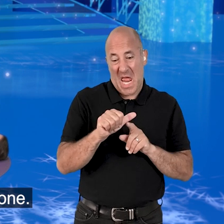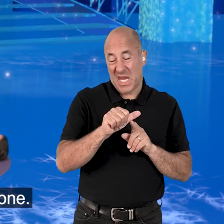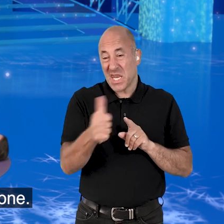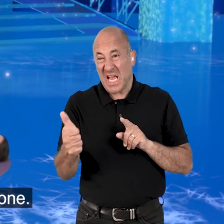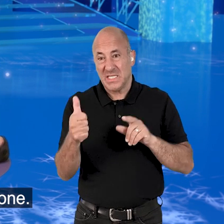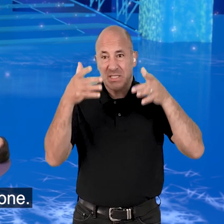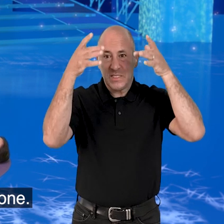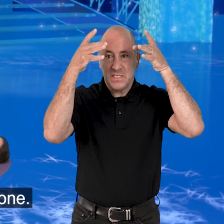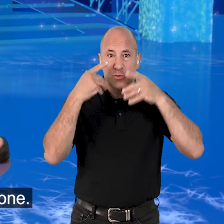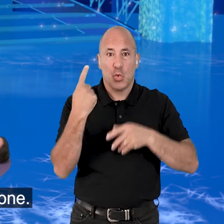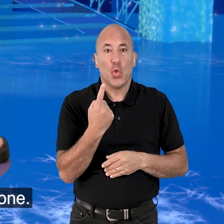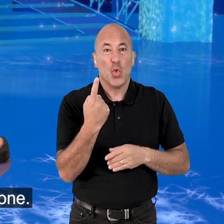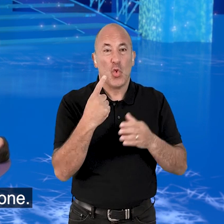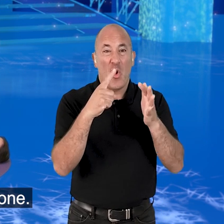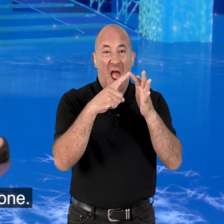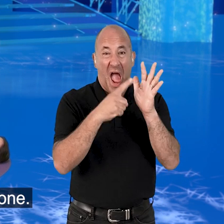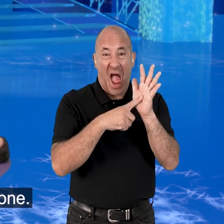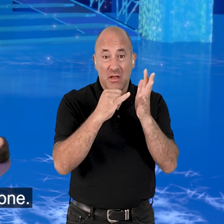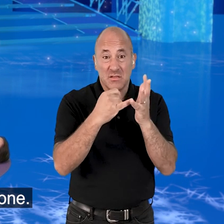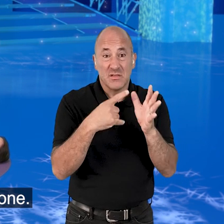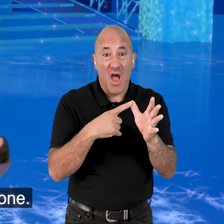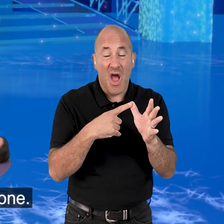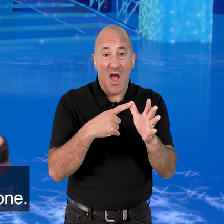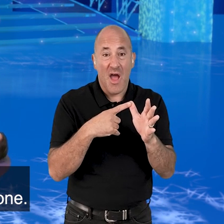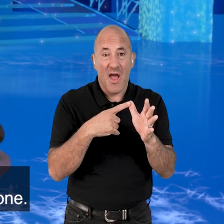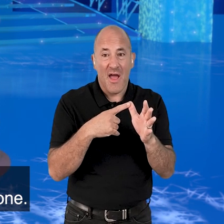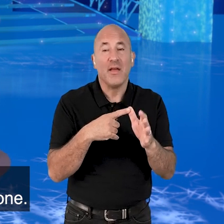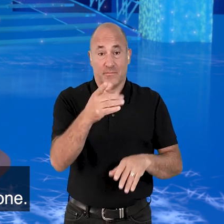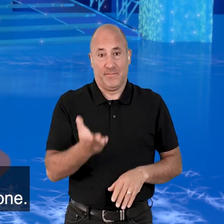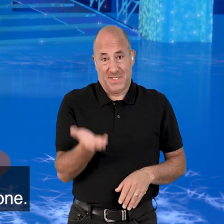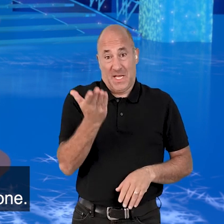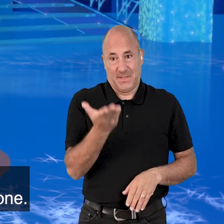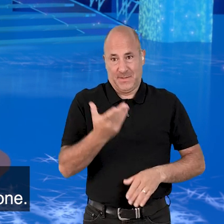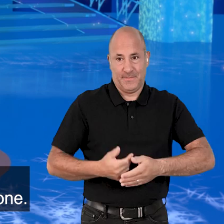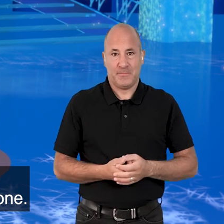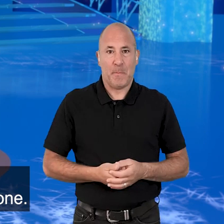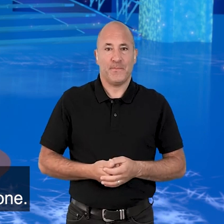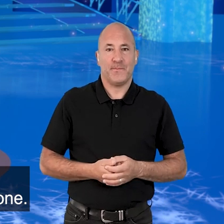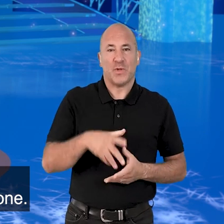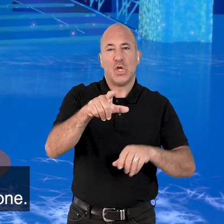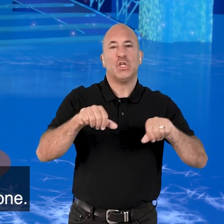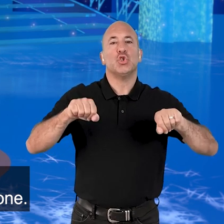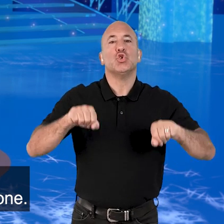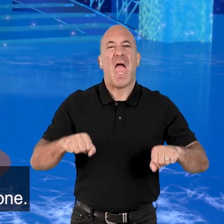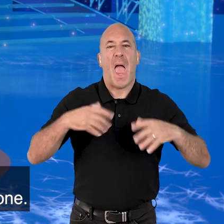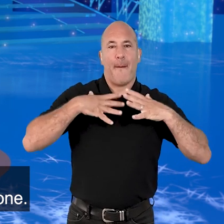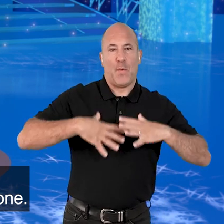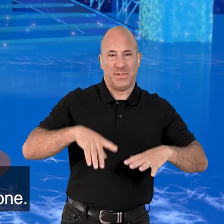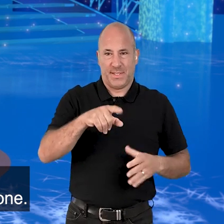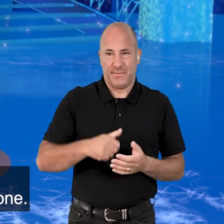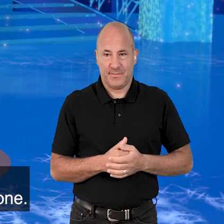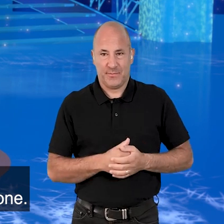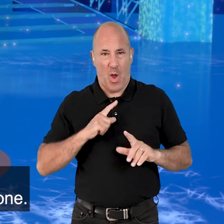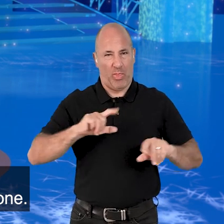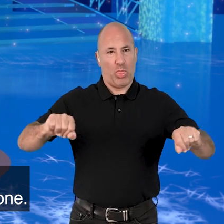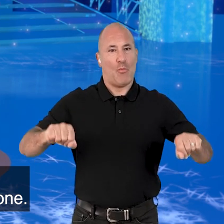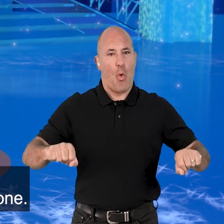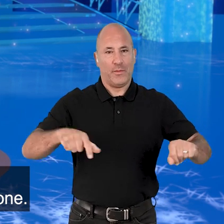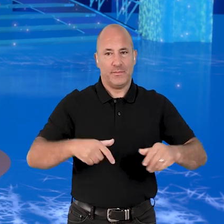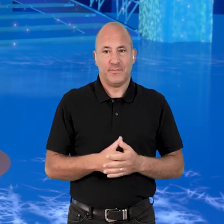Elsa is next in line to the throne. Coming up to stand, using chair pose for our